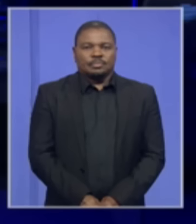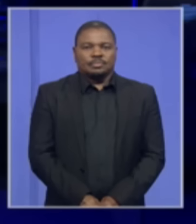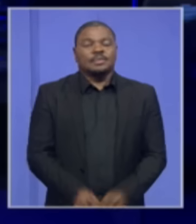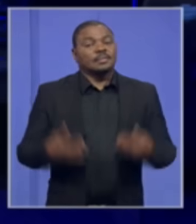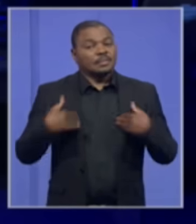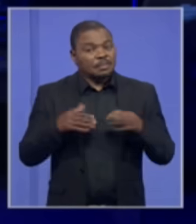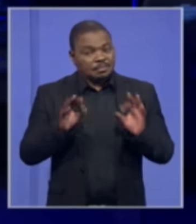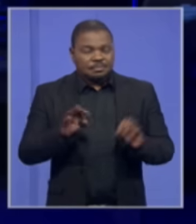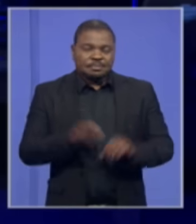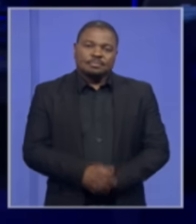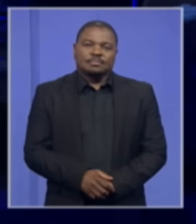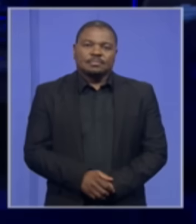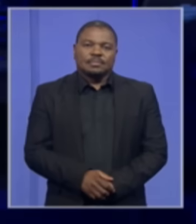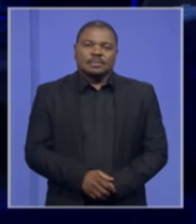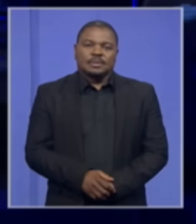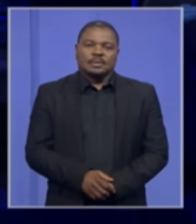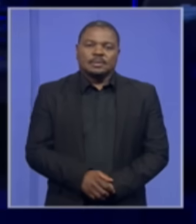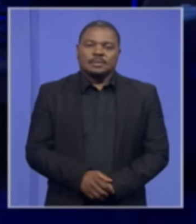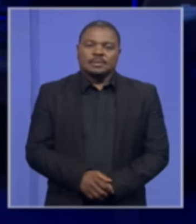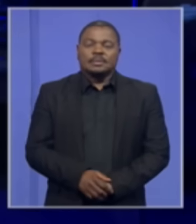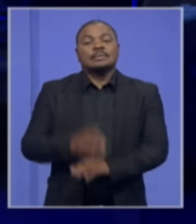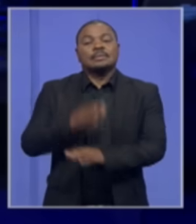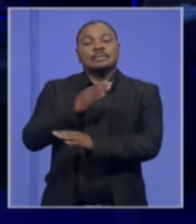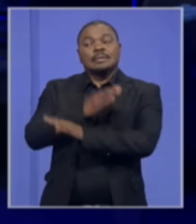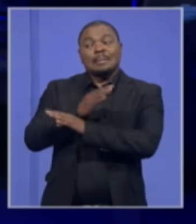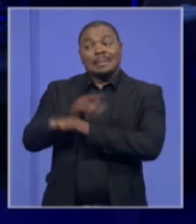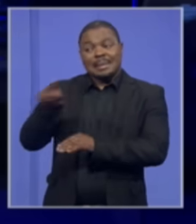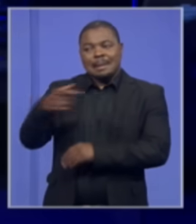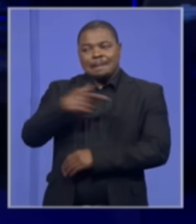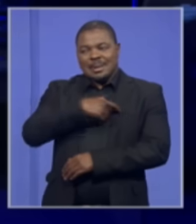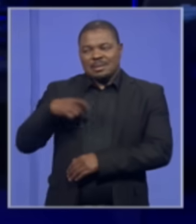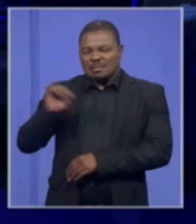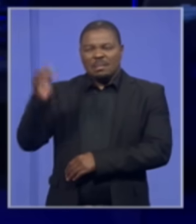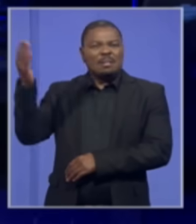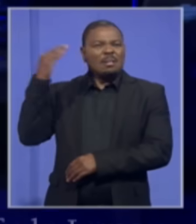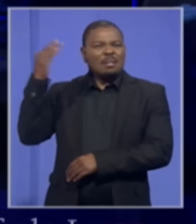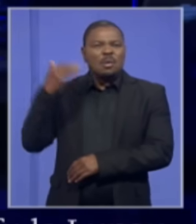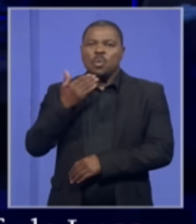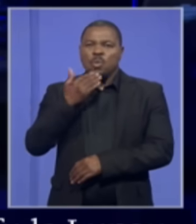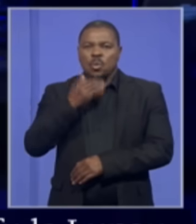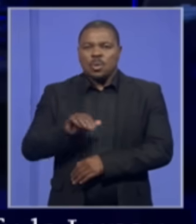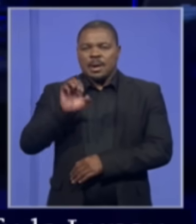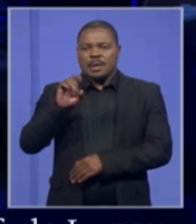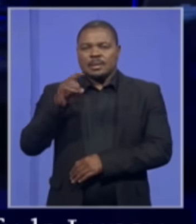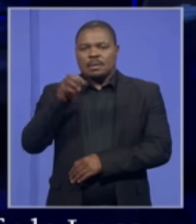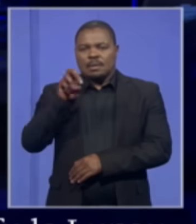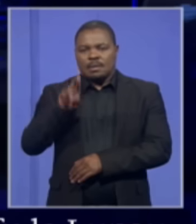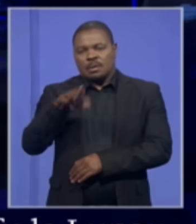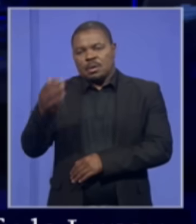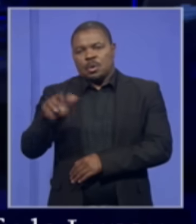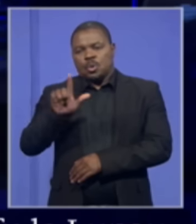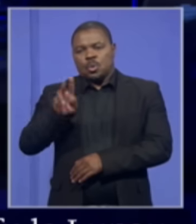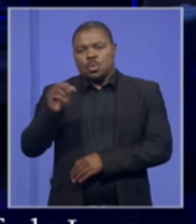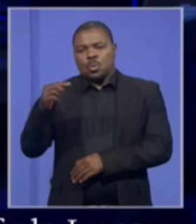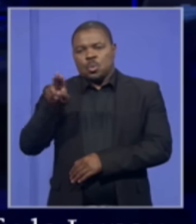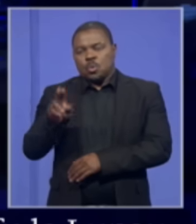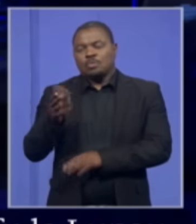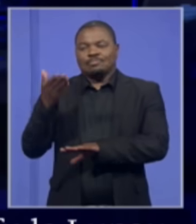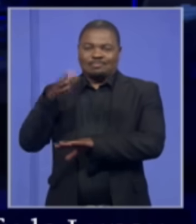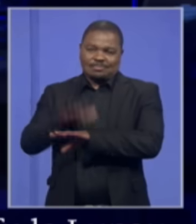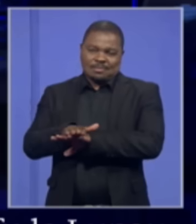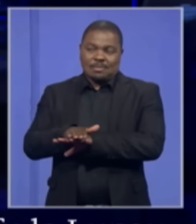Tsona re dithagola semmuso ka ditaba tse re mopresidente wa naha ya Zambia wa mehleng eleng Edgar Lungu o hlokahetse. O hlokaletse sepetleleng sa